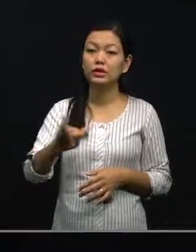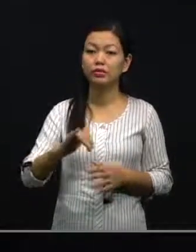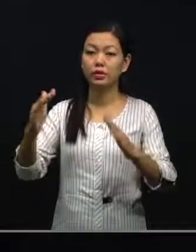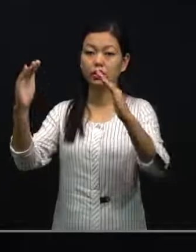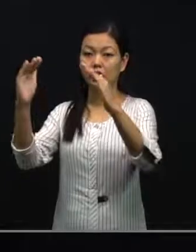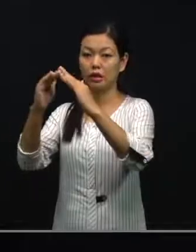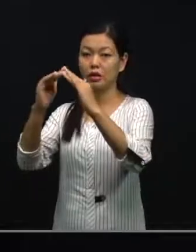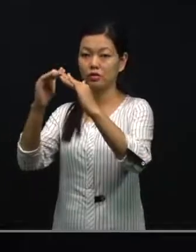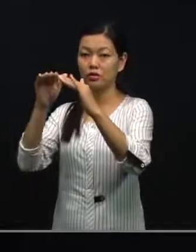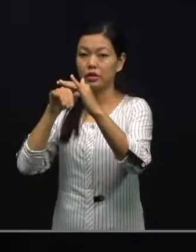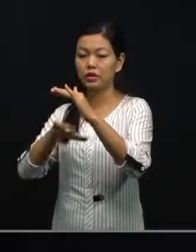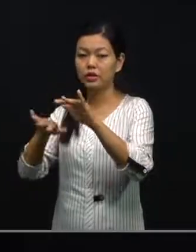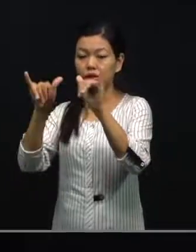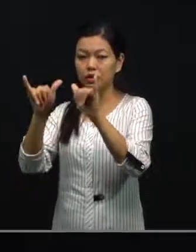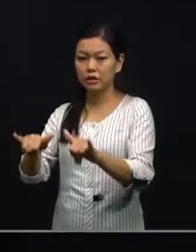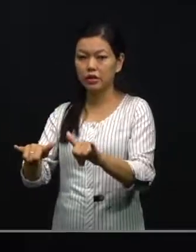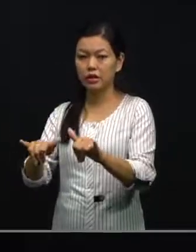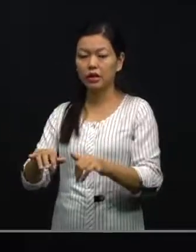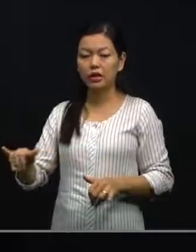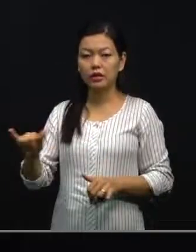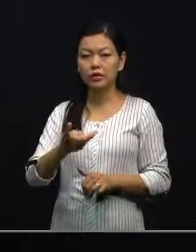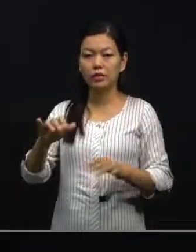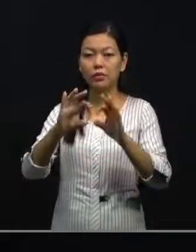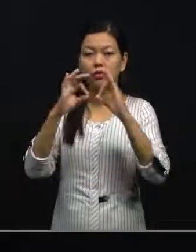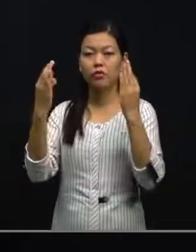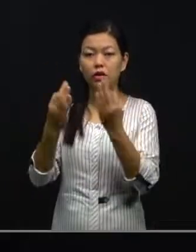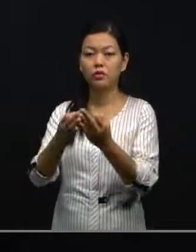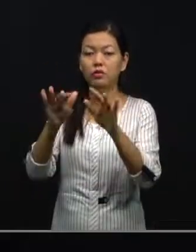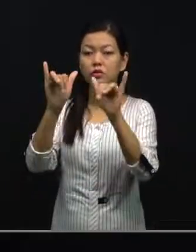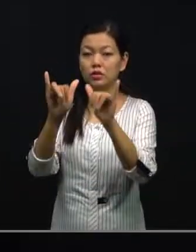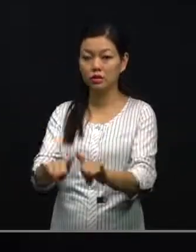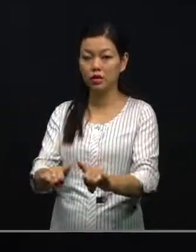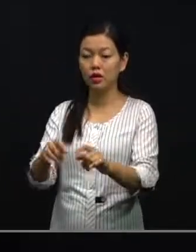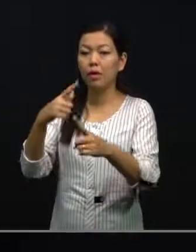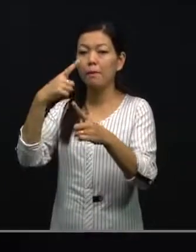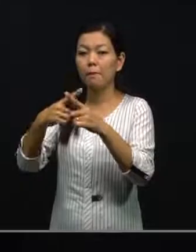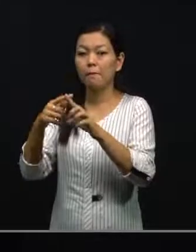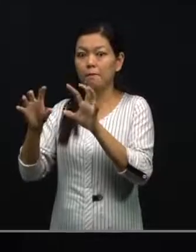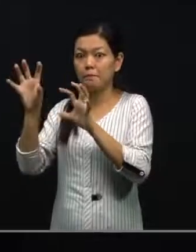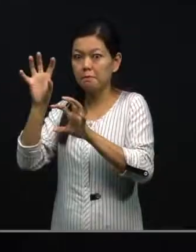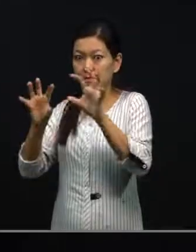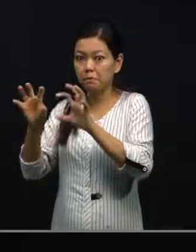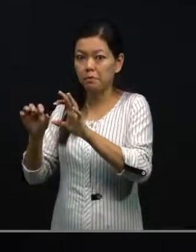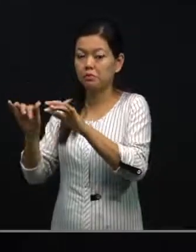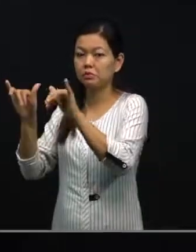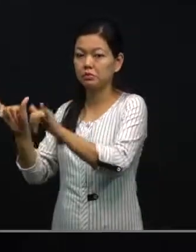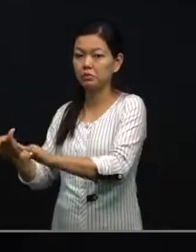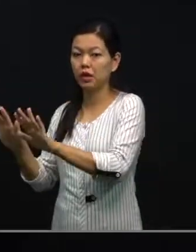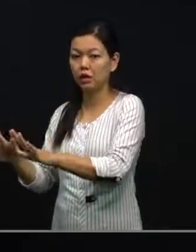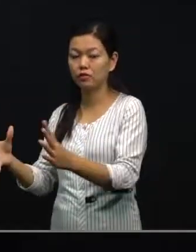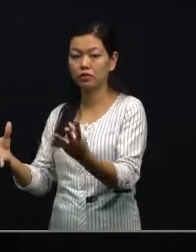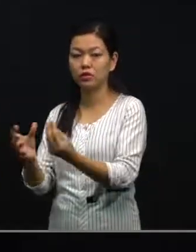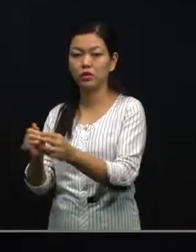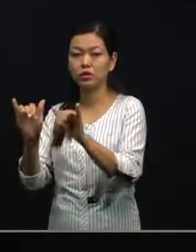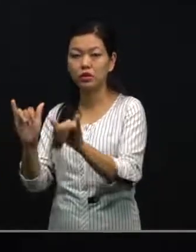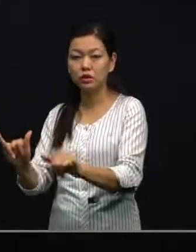and that they should not ill-treat him. So that's why he scolded the two twins for throwing pillows at the ghost. And take the example